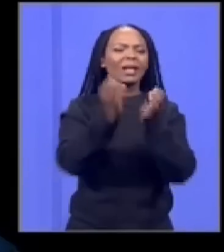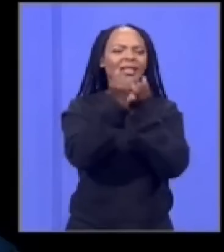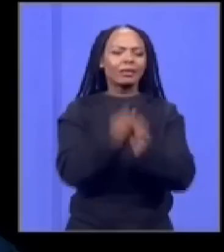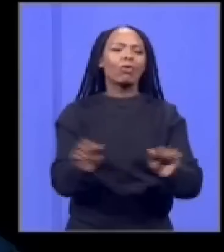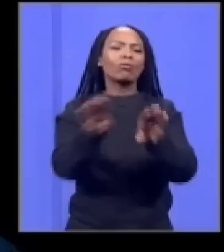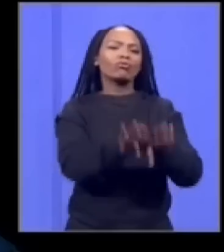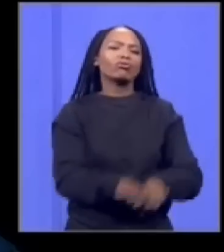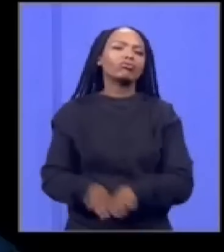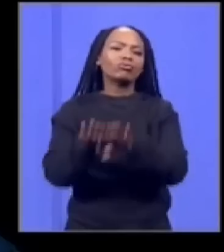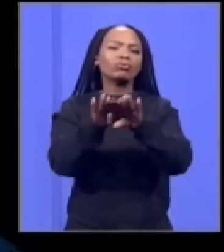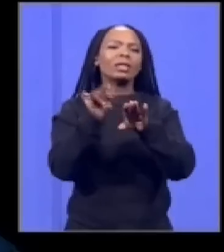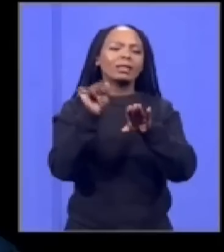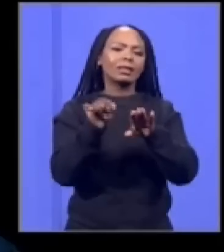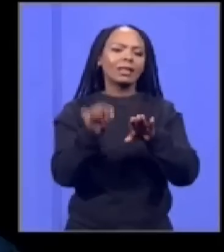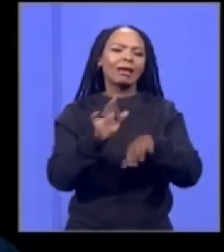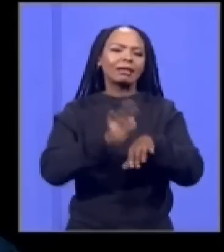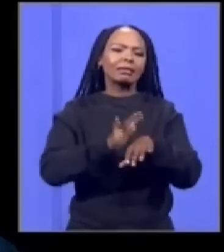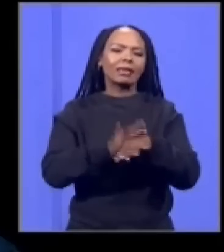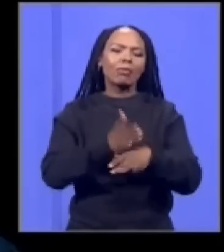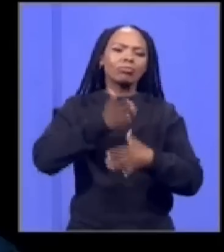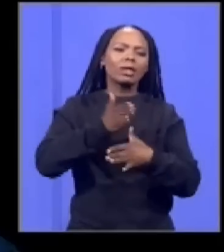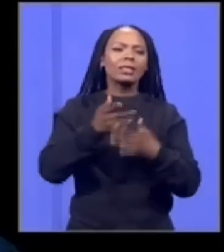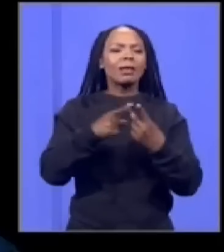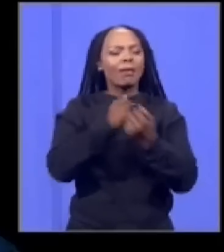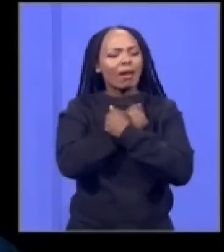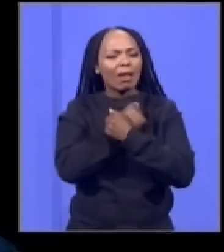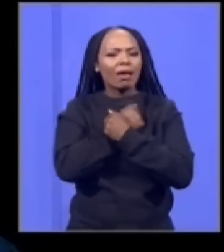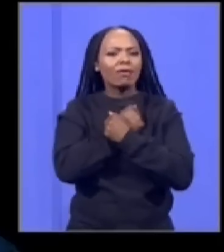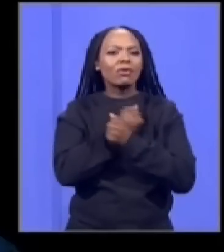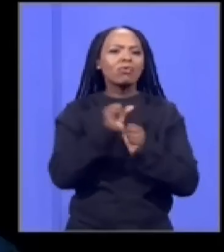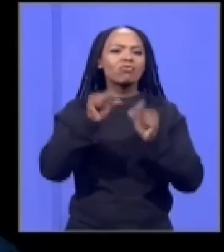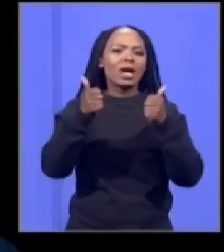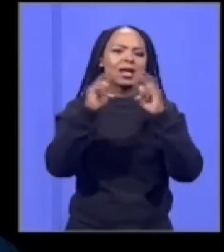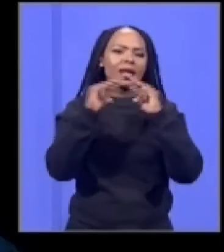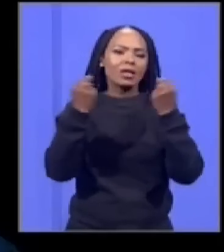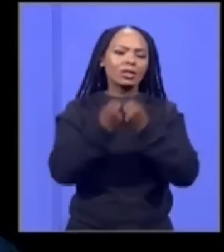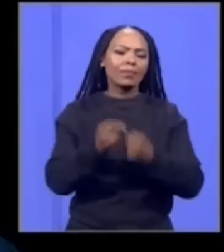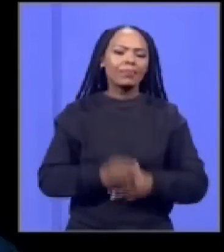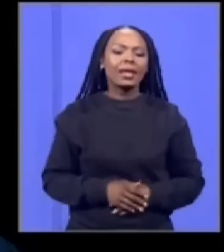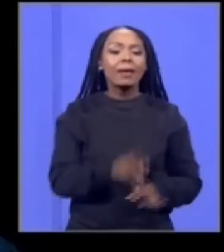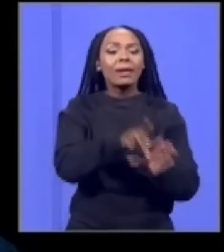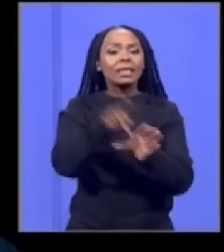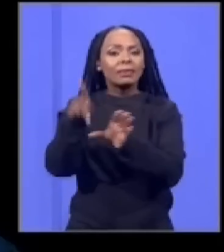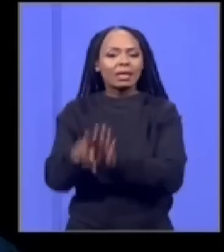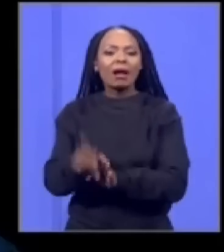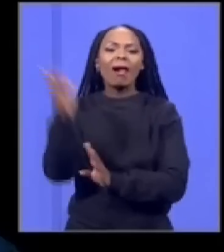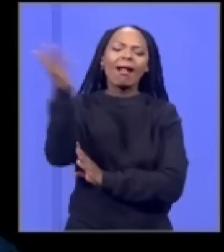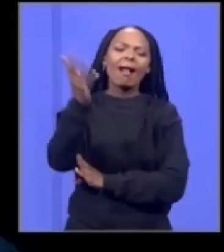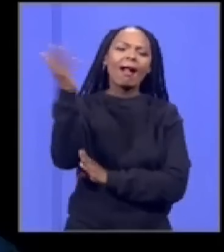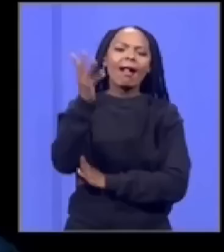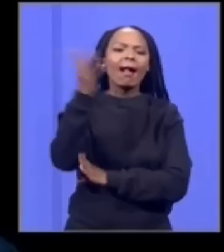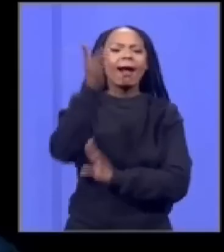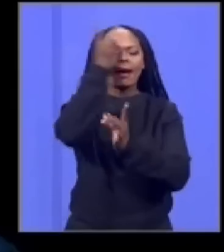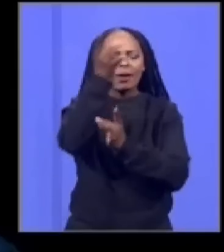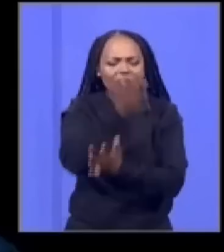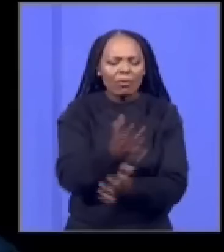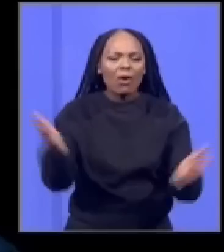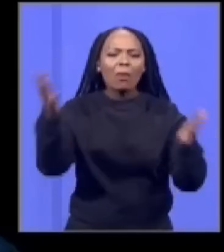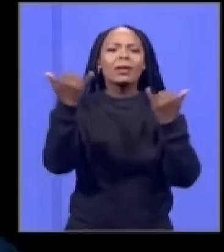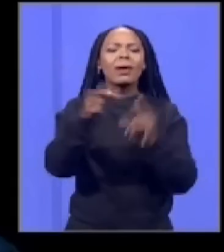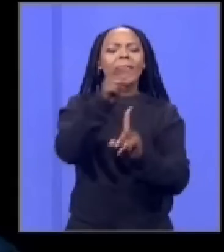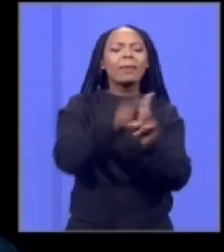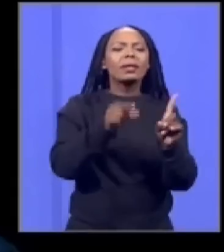with a sense of duty and love for our great nation. Participate in discussions and be informed about the